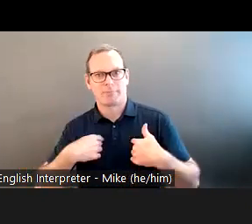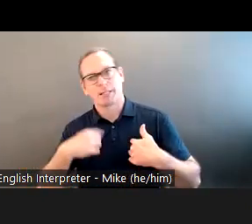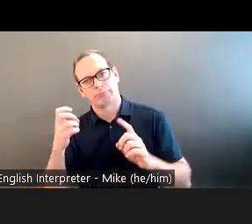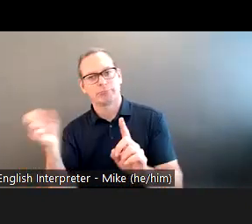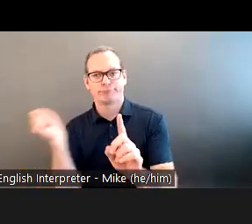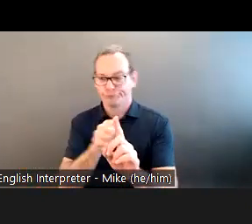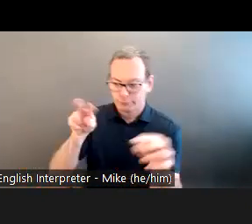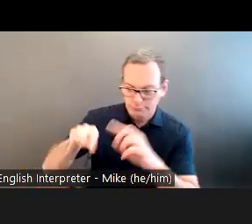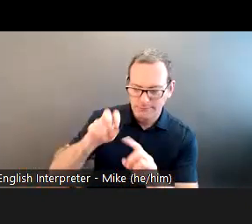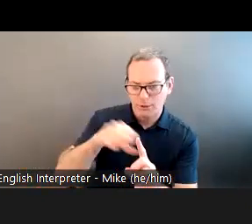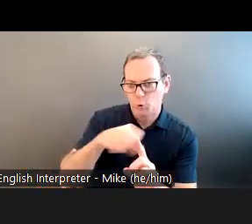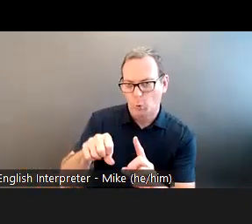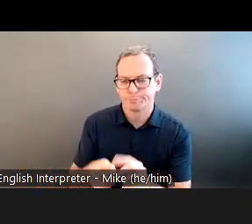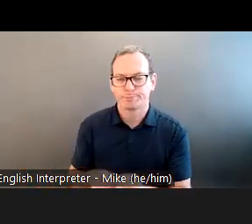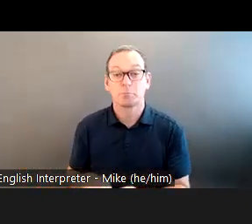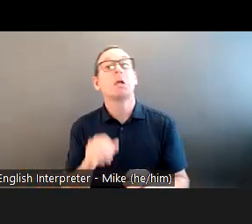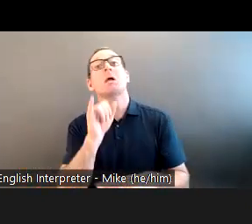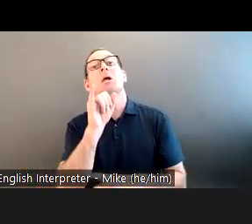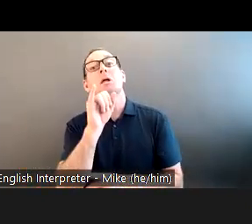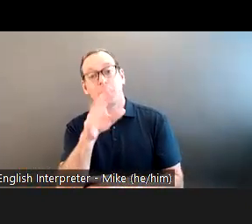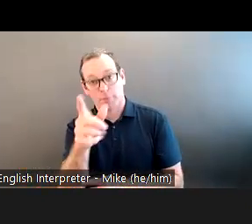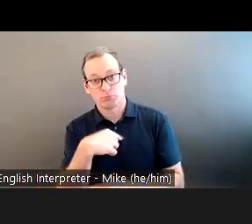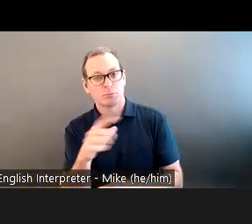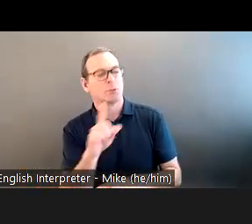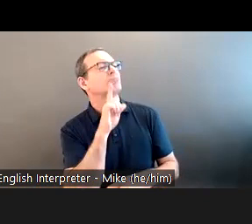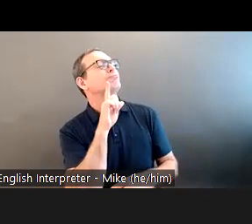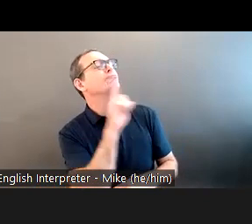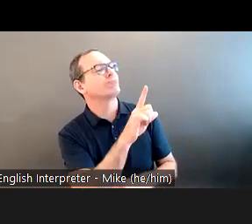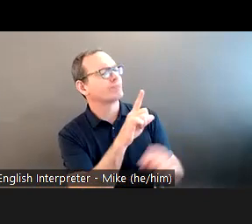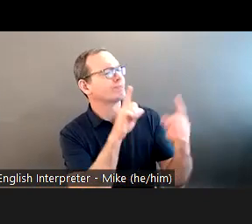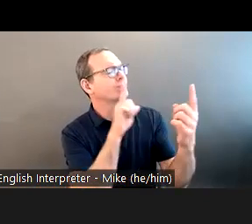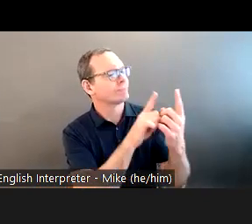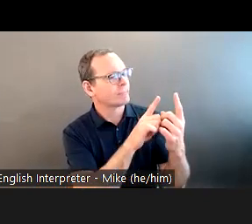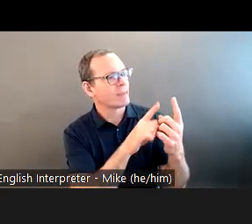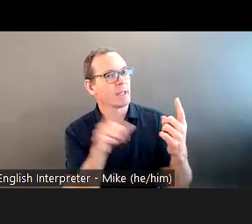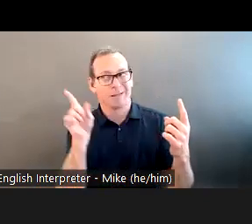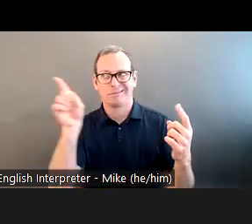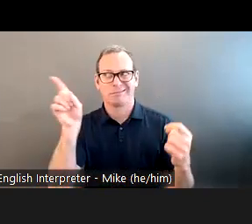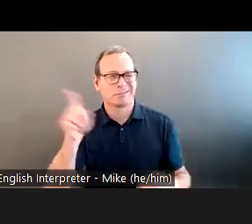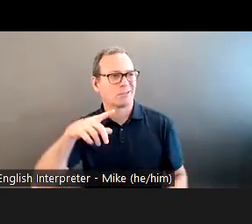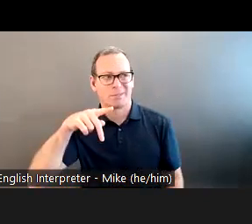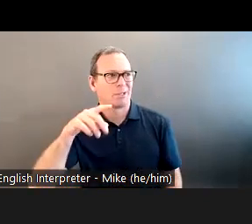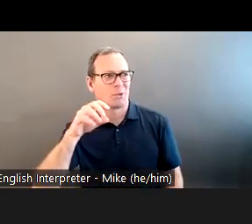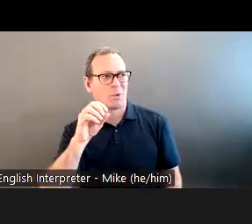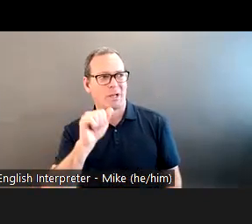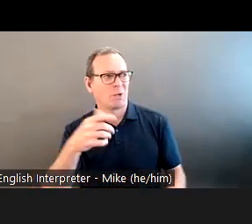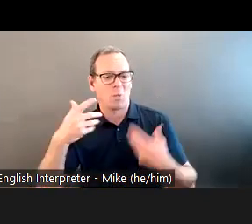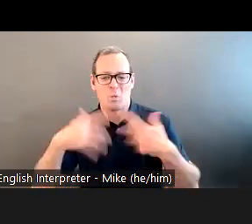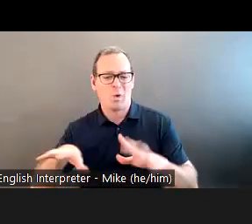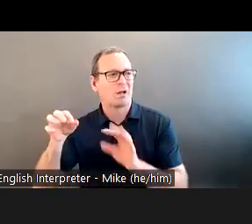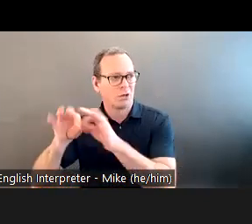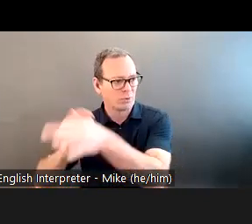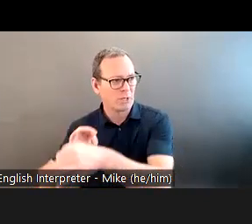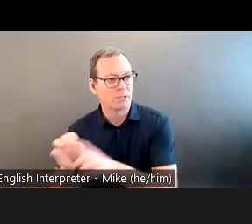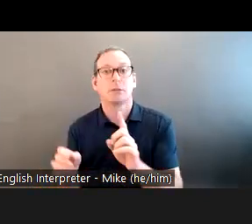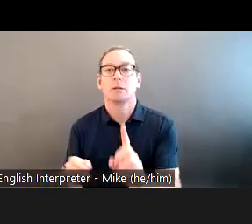get to the lawyer and the lawyer says, no, sorry, this man really can't do a power of attorney, then the rest of the family could